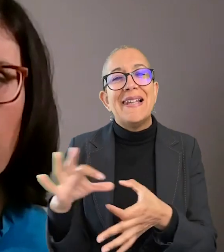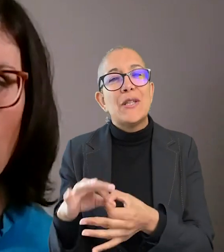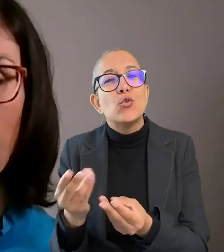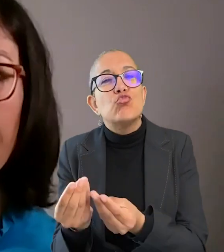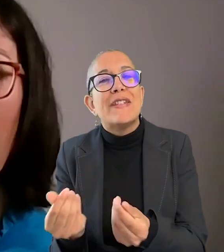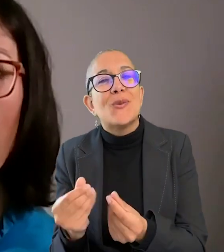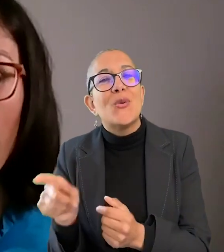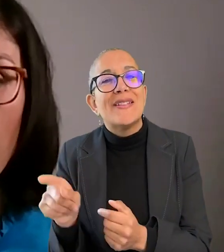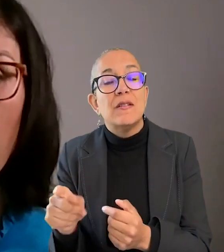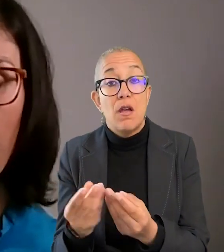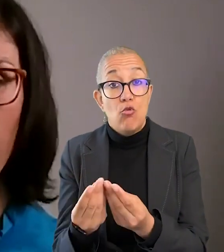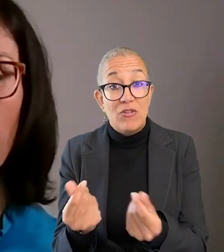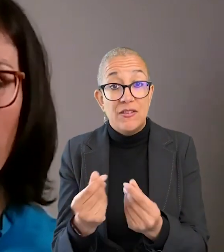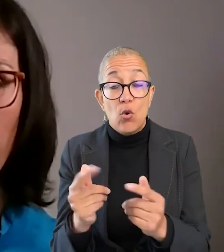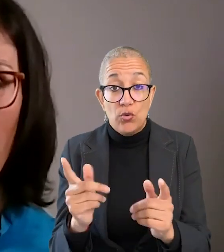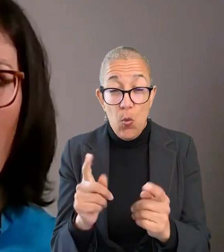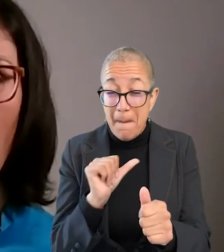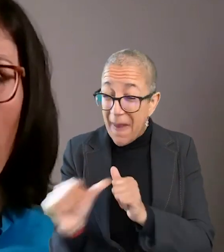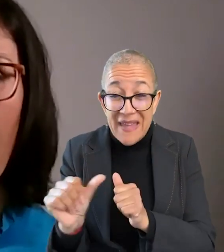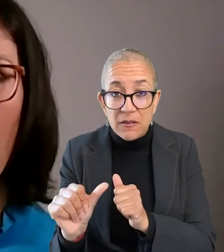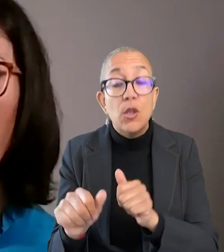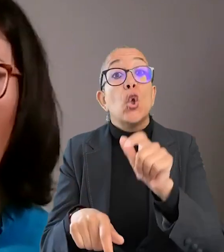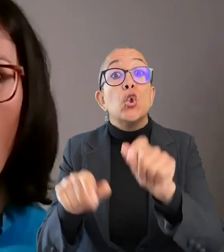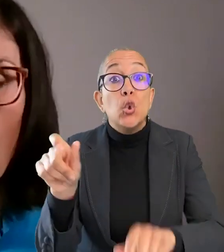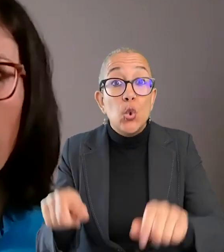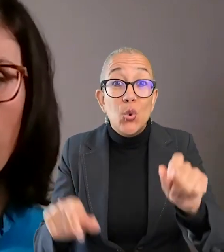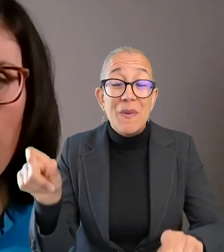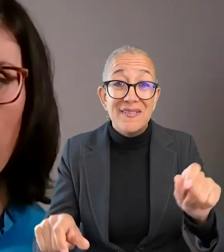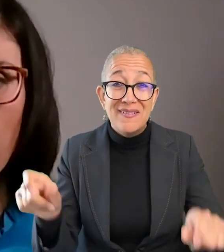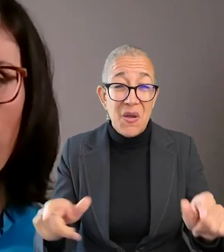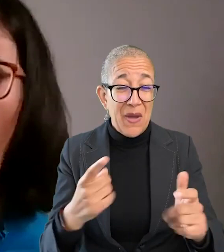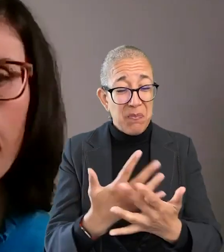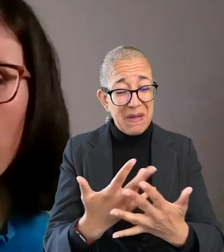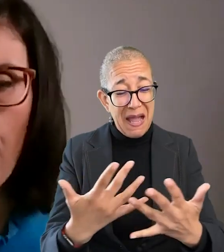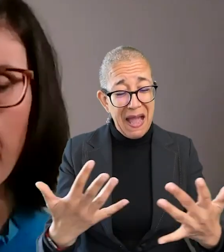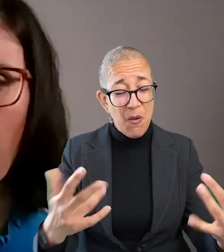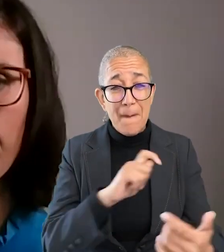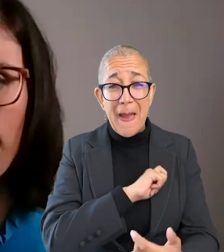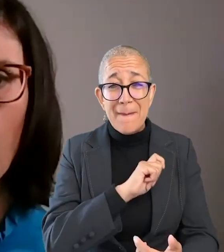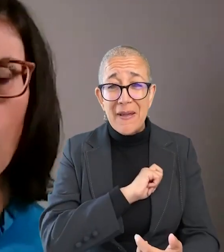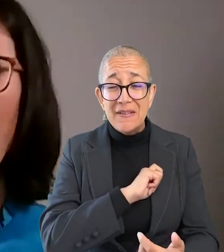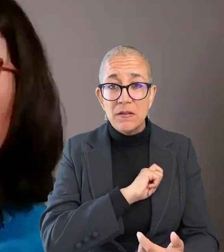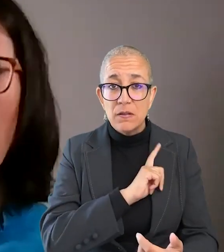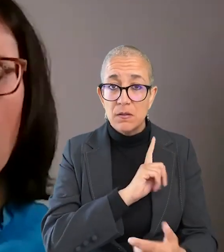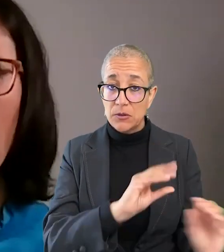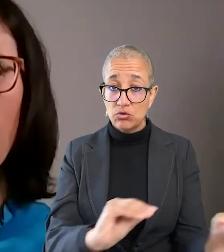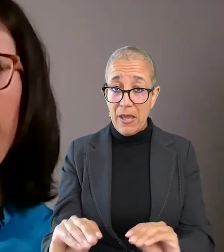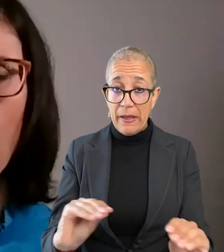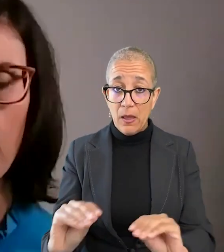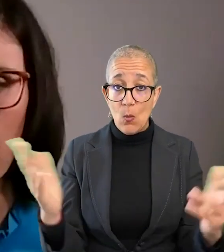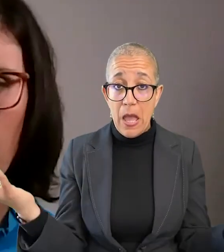greatest resource is our human capital. We have all these members, but where is the training? Where is